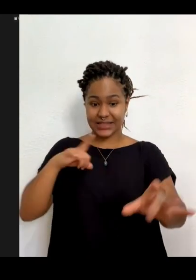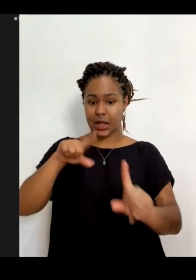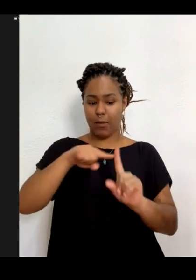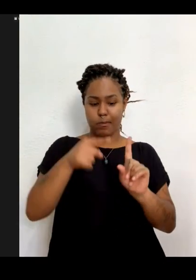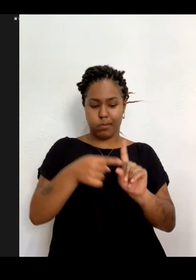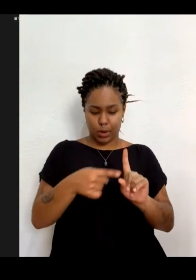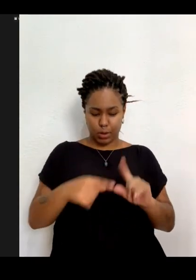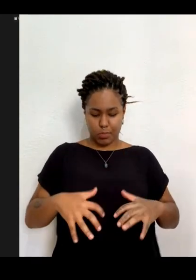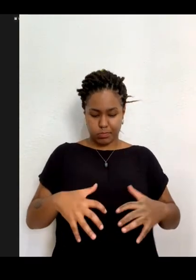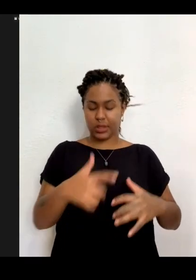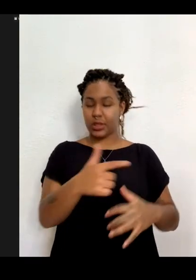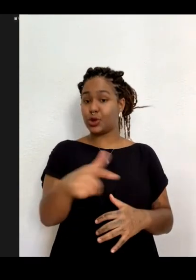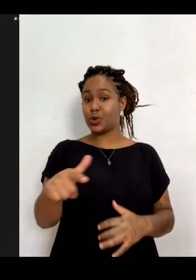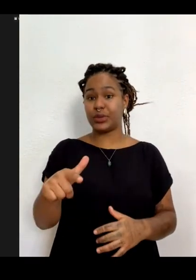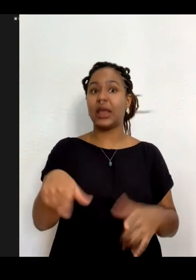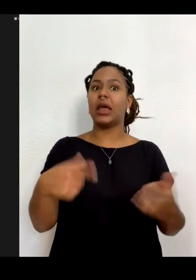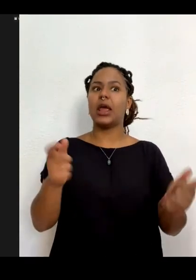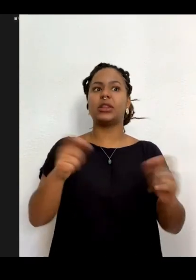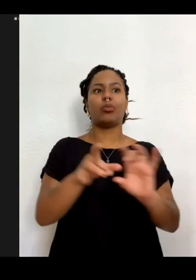animals